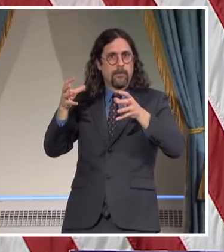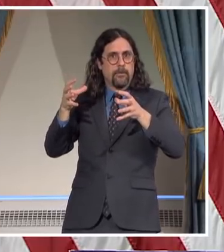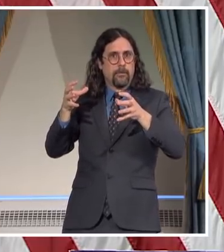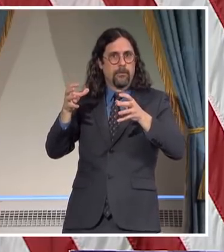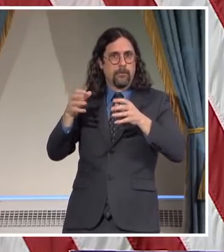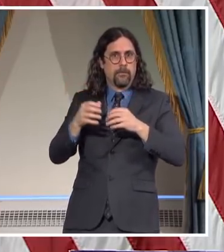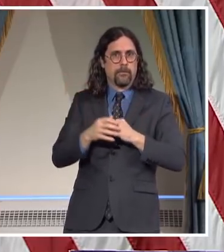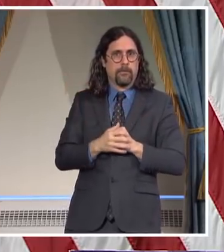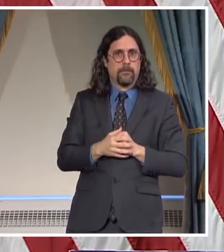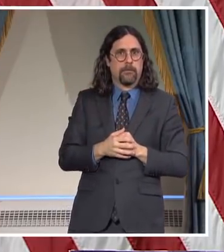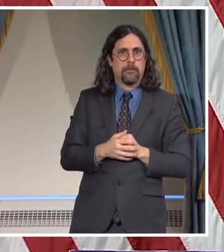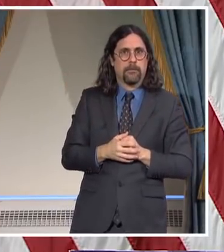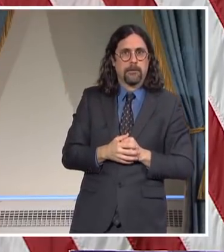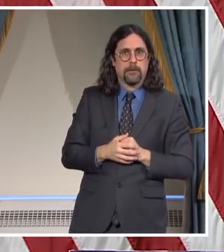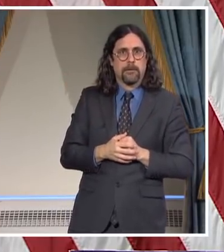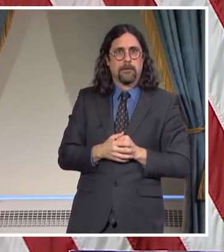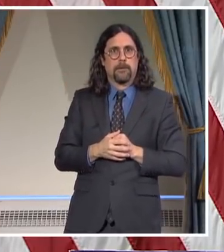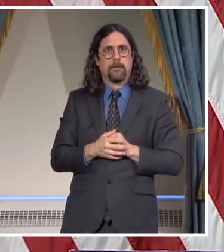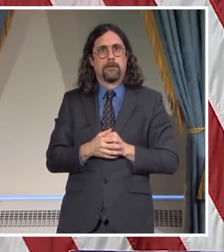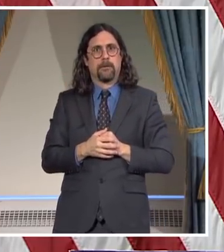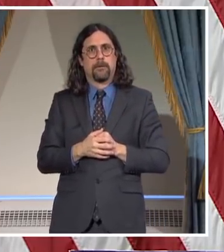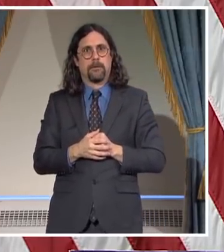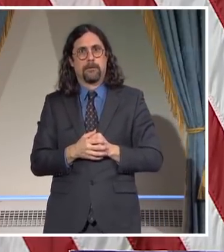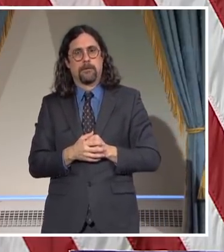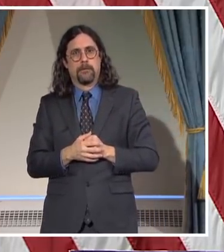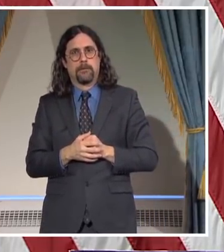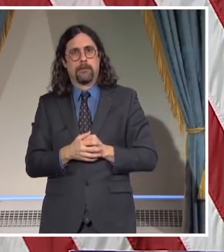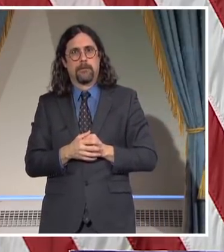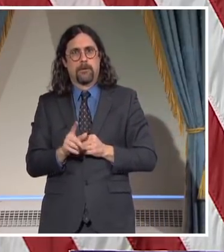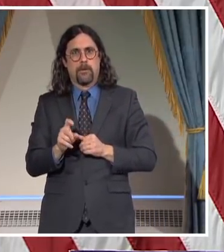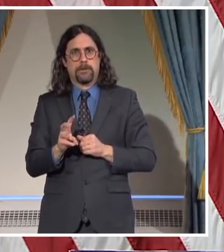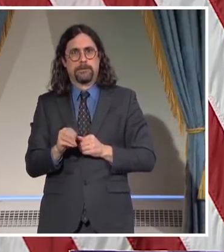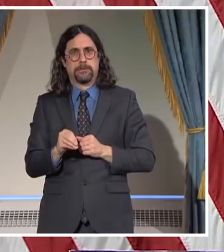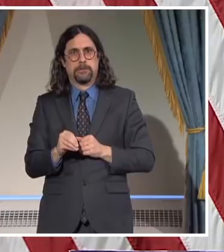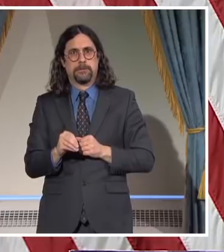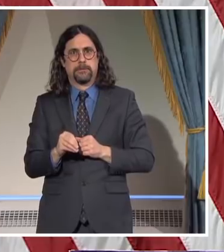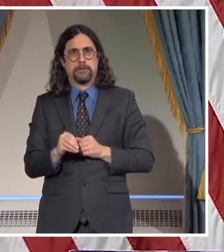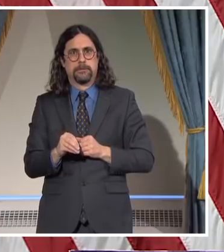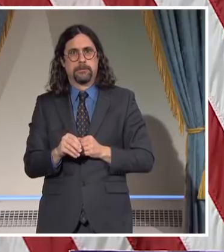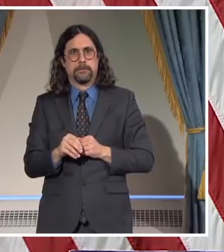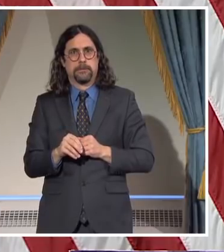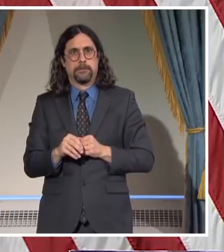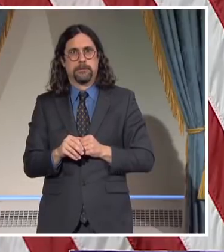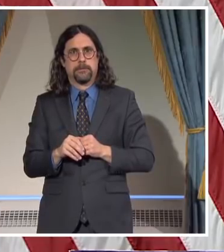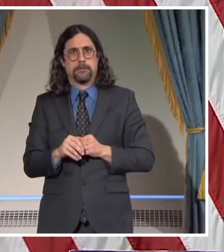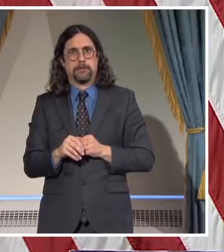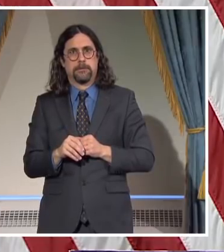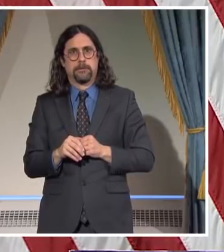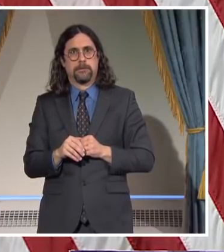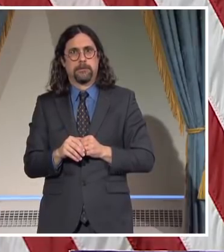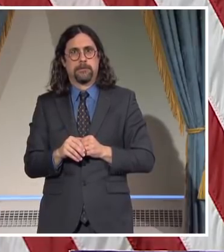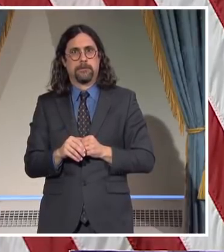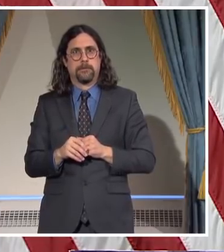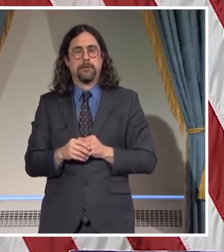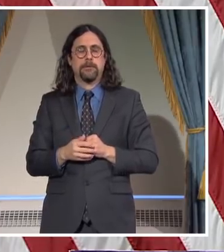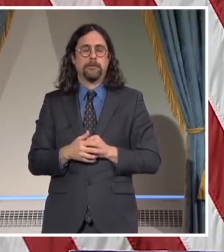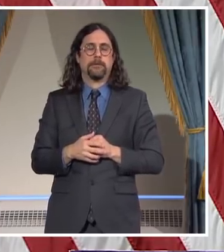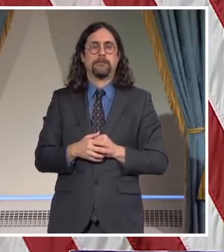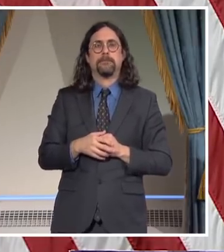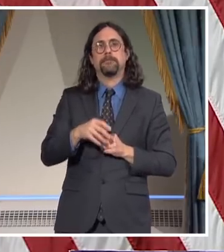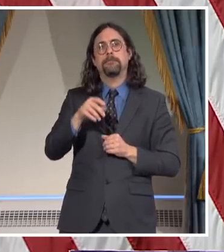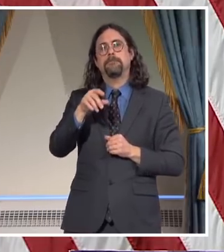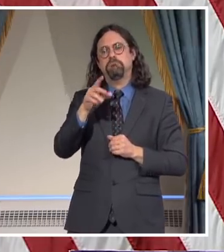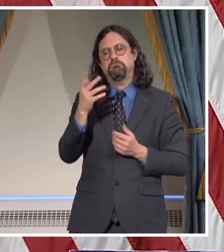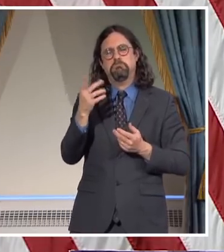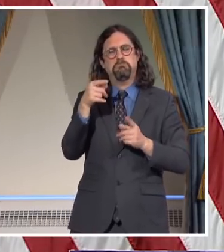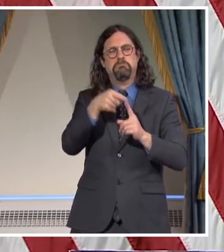But overwhelmingly, what I've heard back from the Parks Department and the NYPD is, again, that cooperation from New Yorkers. I want to thank